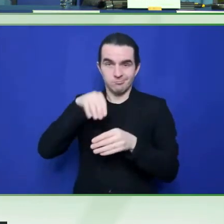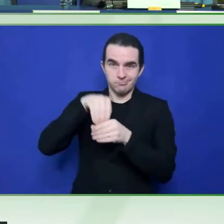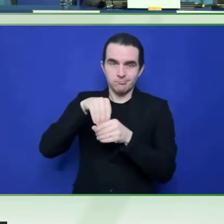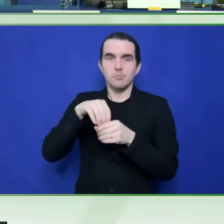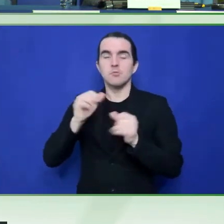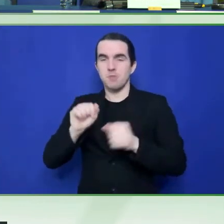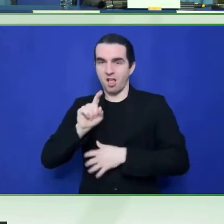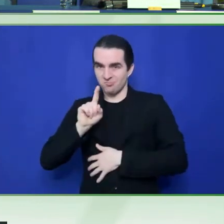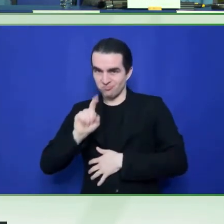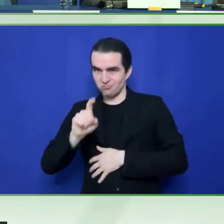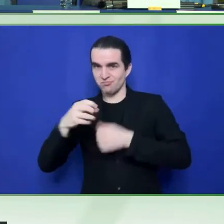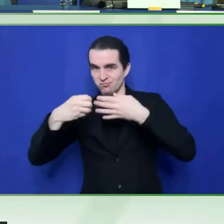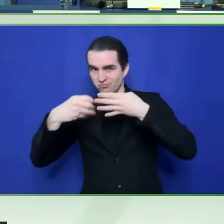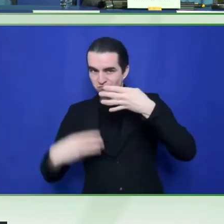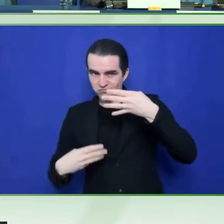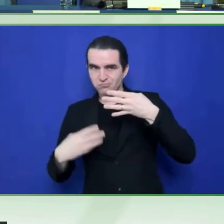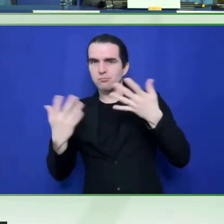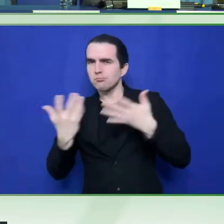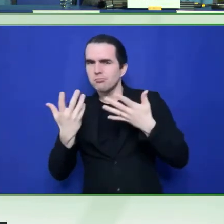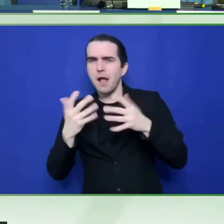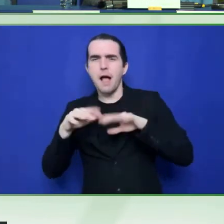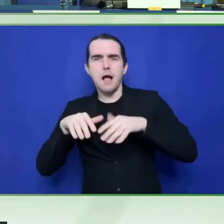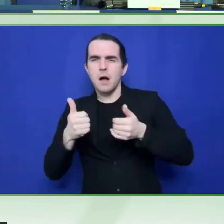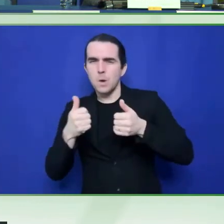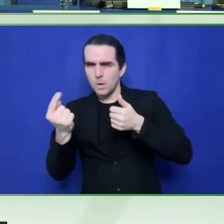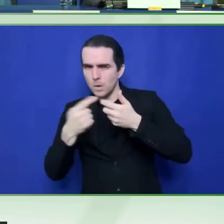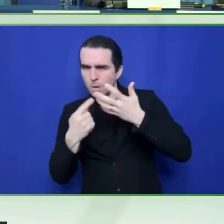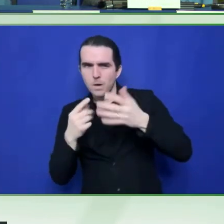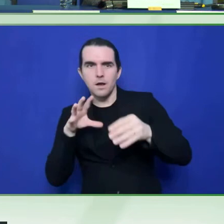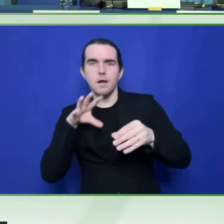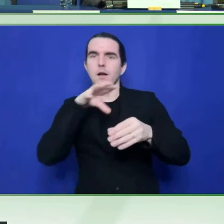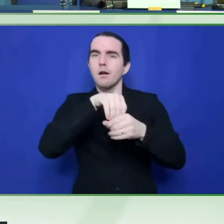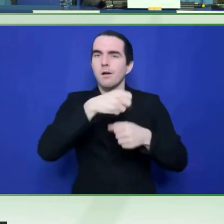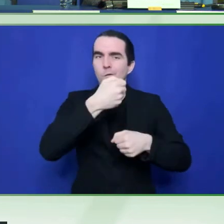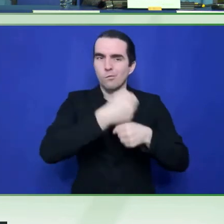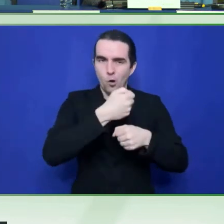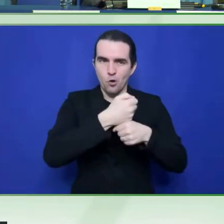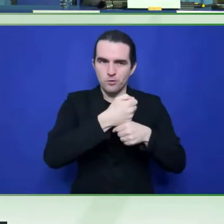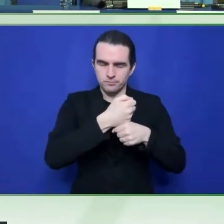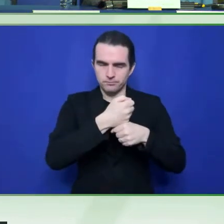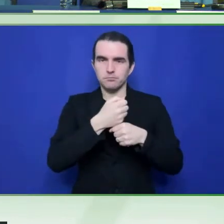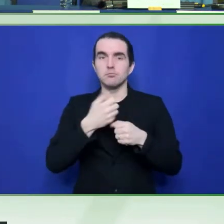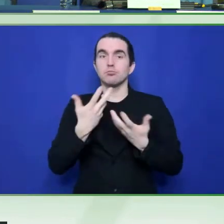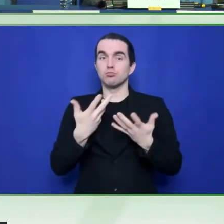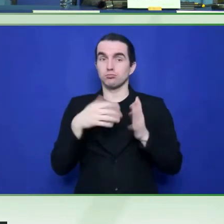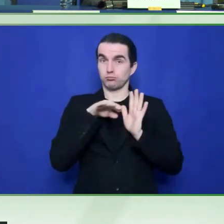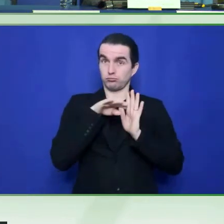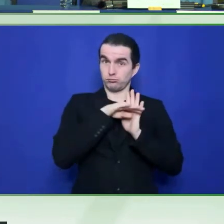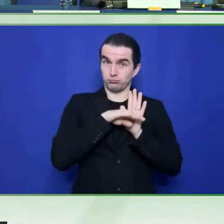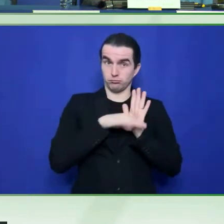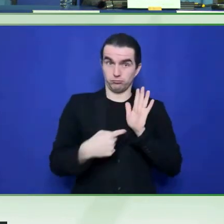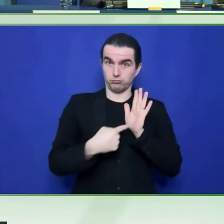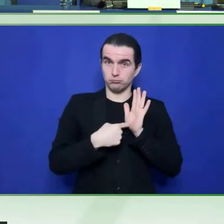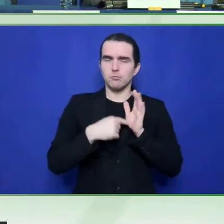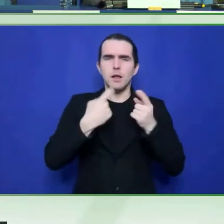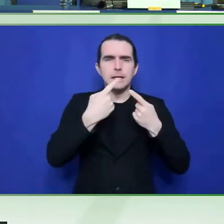this field. We also published a collection of examples of new digital and technological solutions.